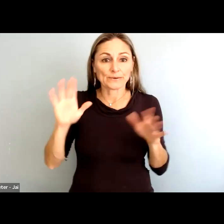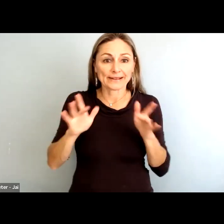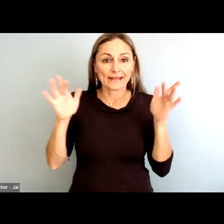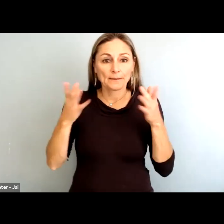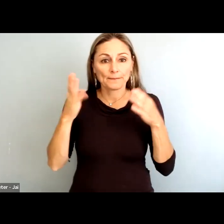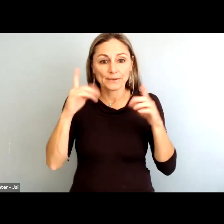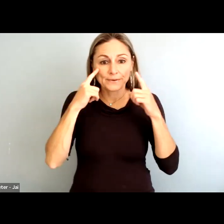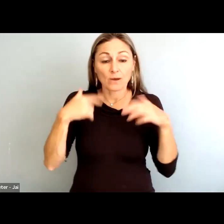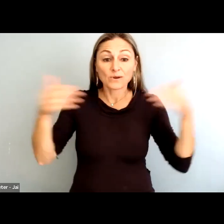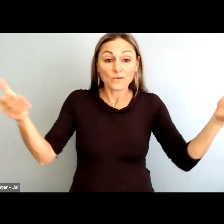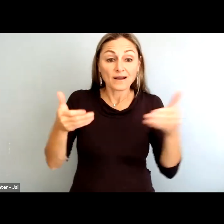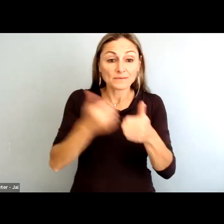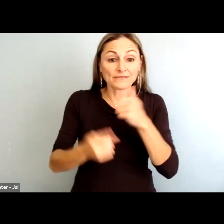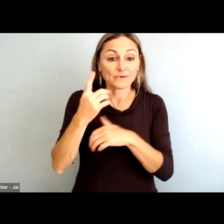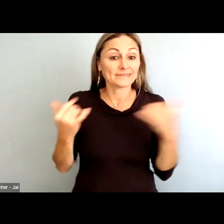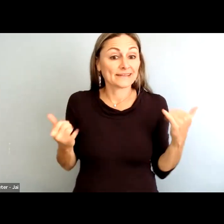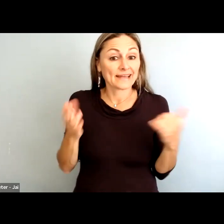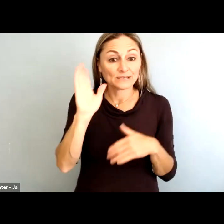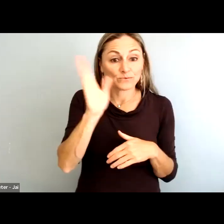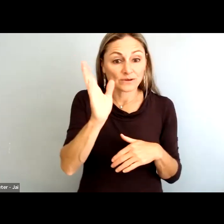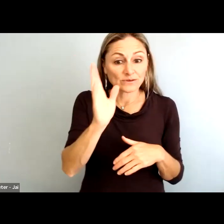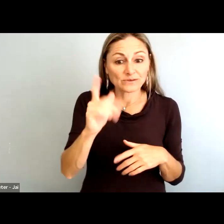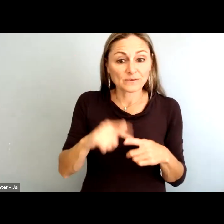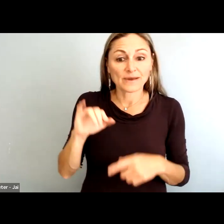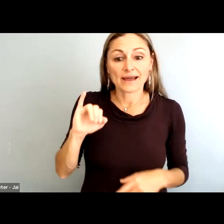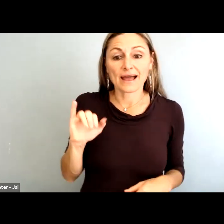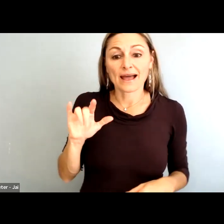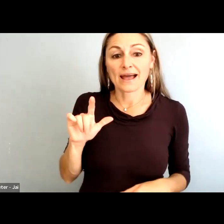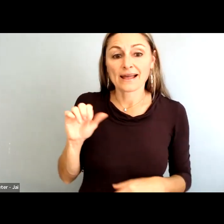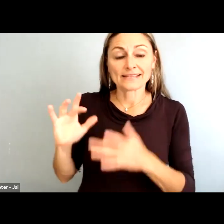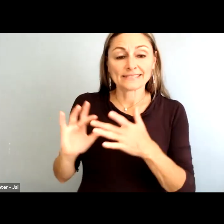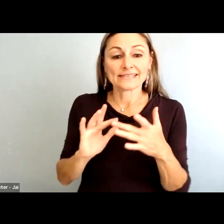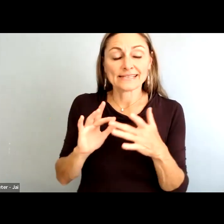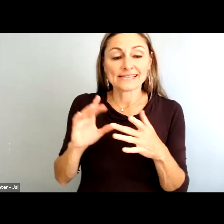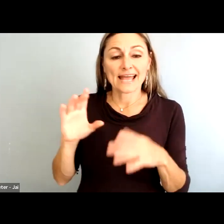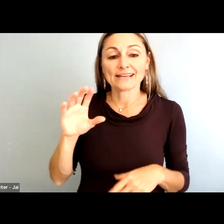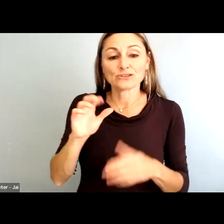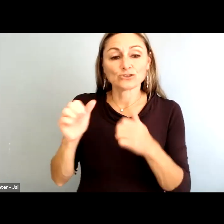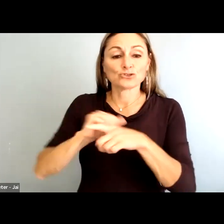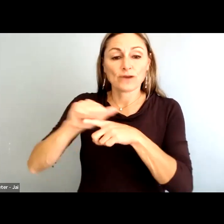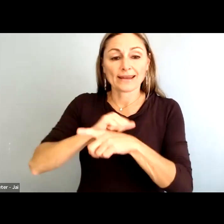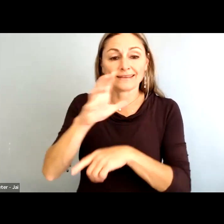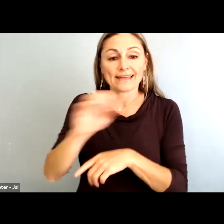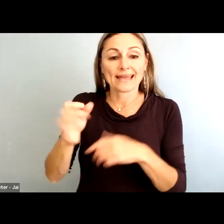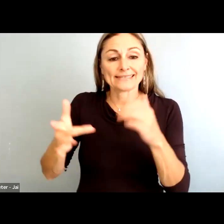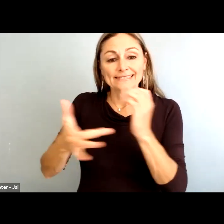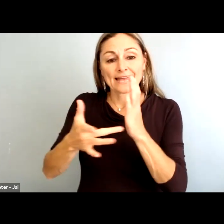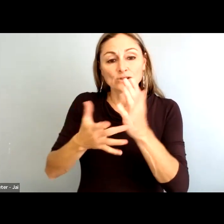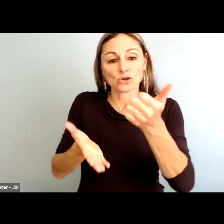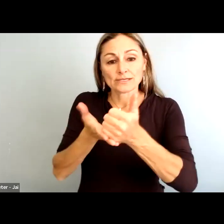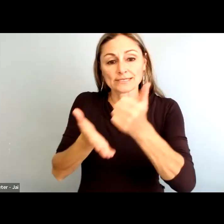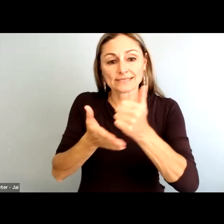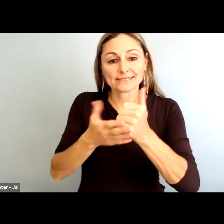everybody. Today's presentation is brought to you by the ISLEnet Training and Technical Assistance Project for Sills and